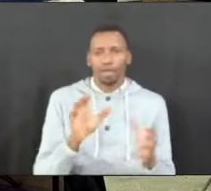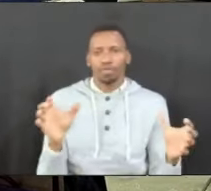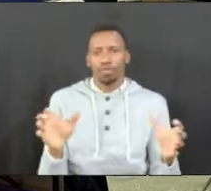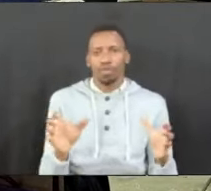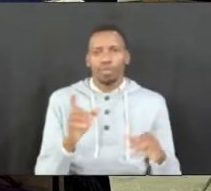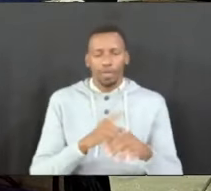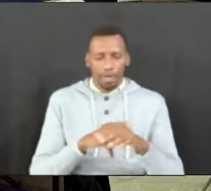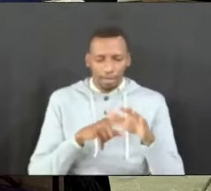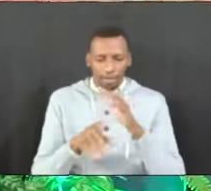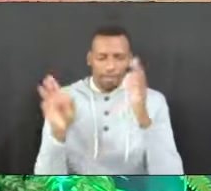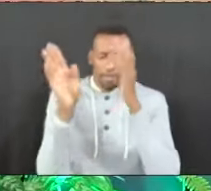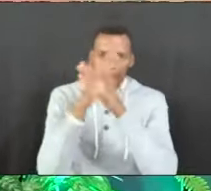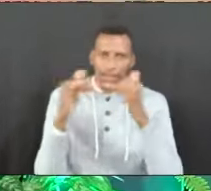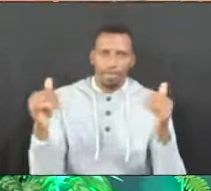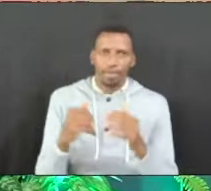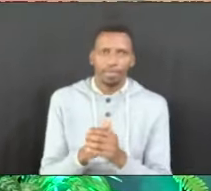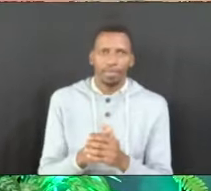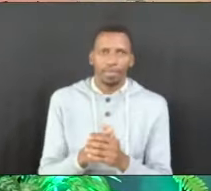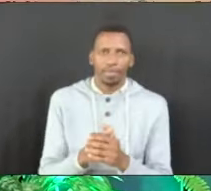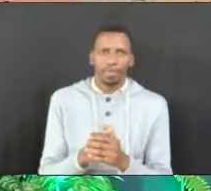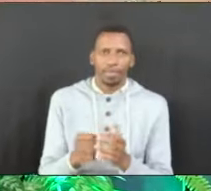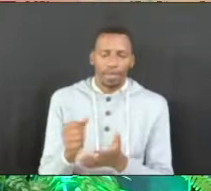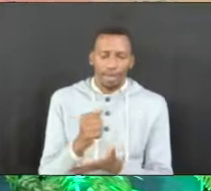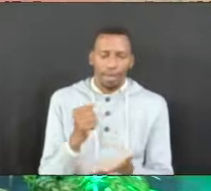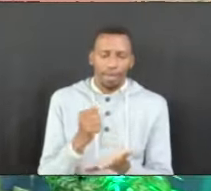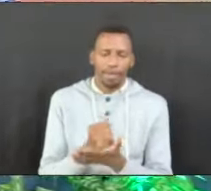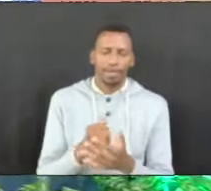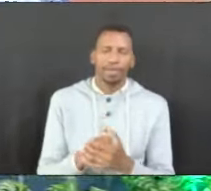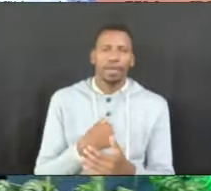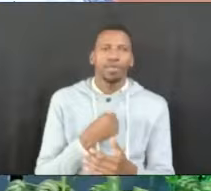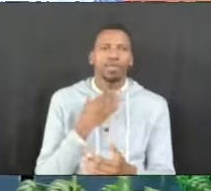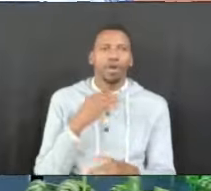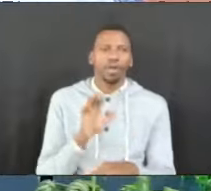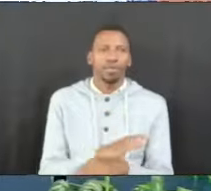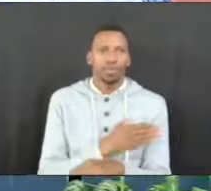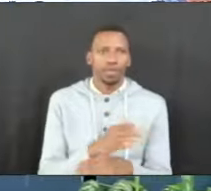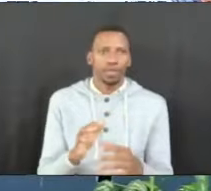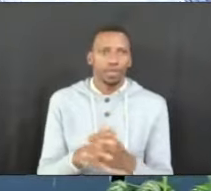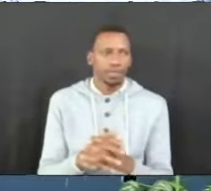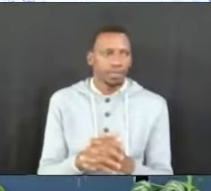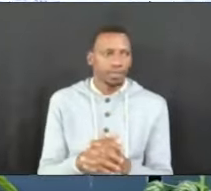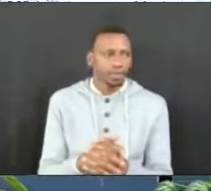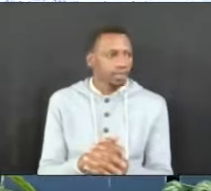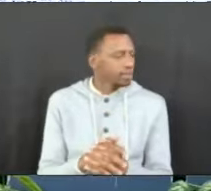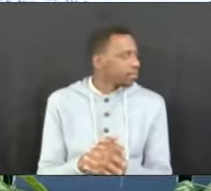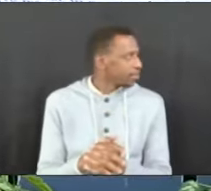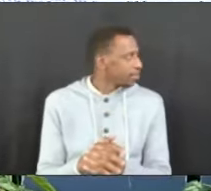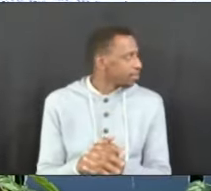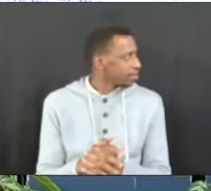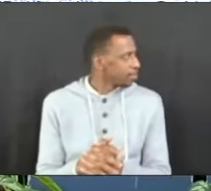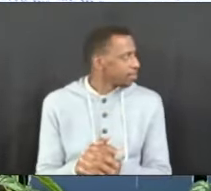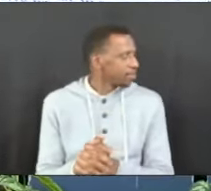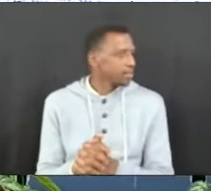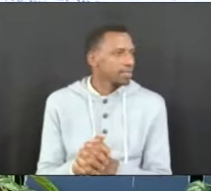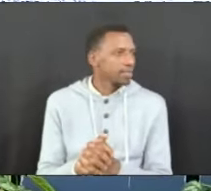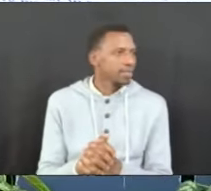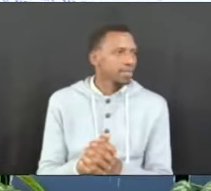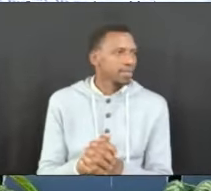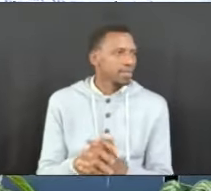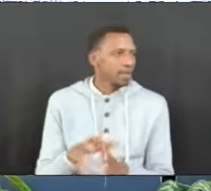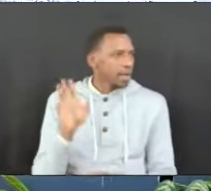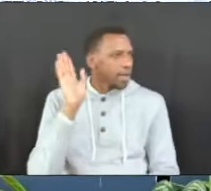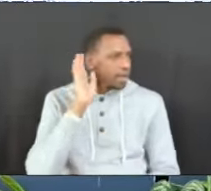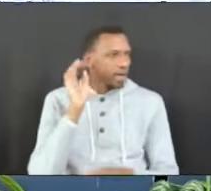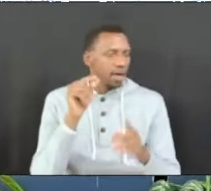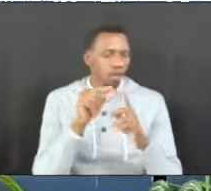to heaven. And I would like to sing. Msikize maneno, msisikize sauti.